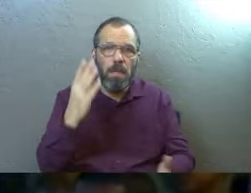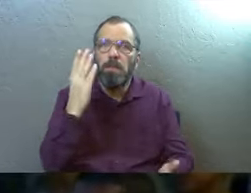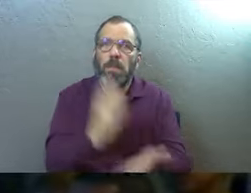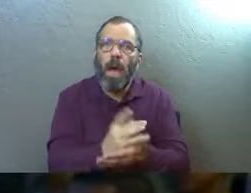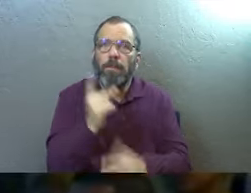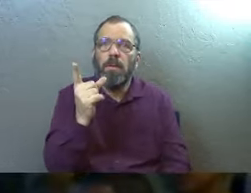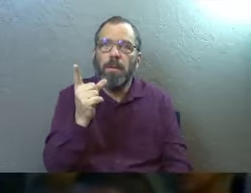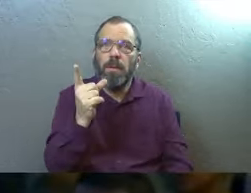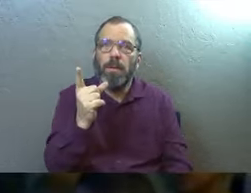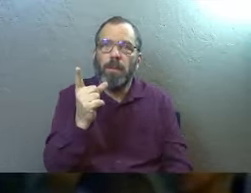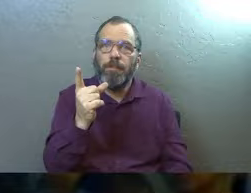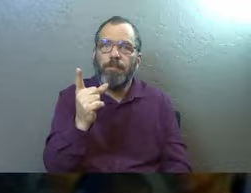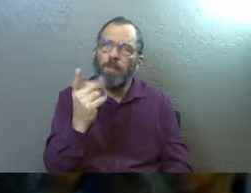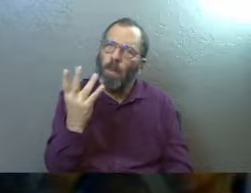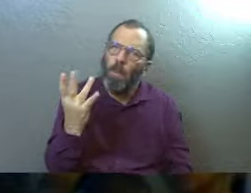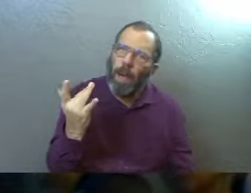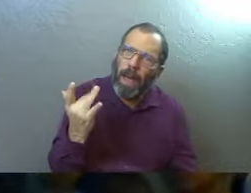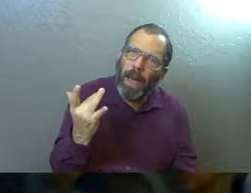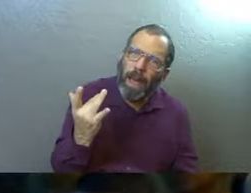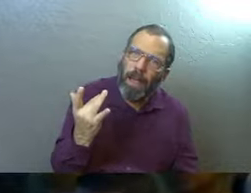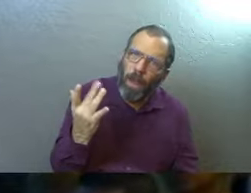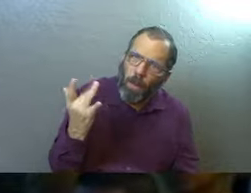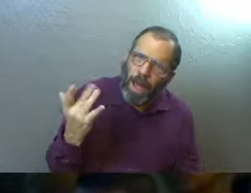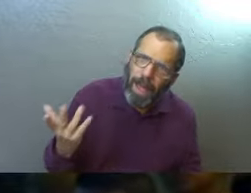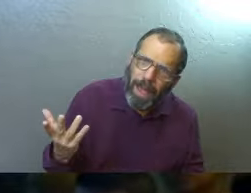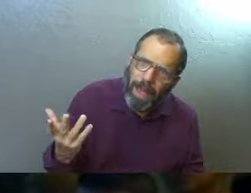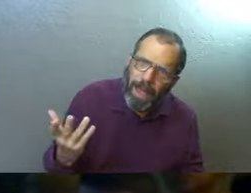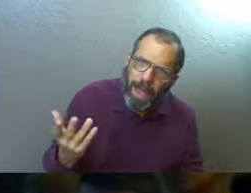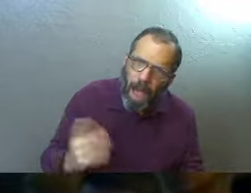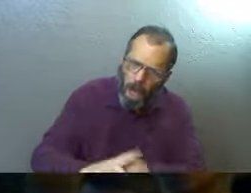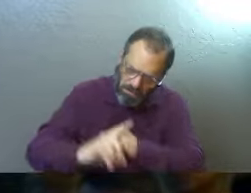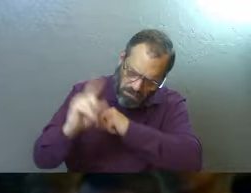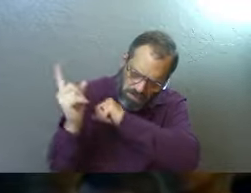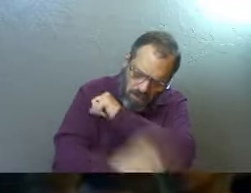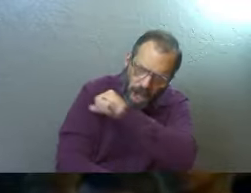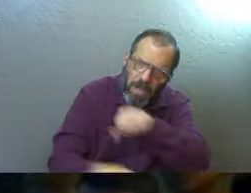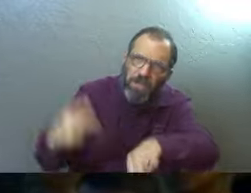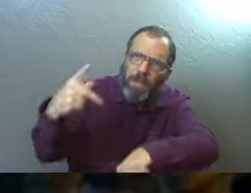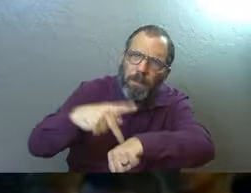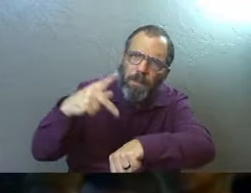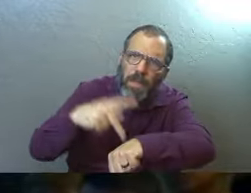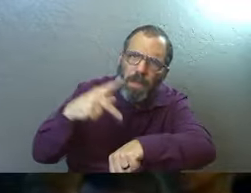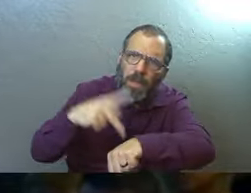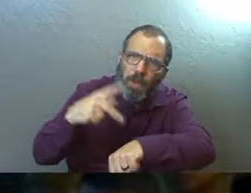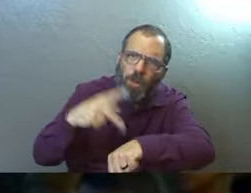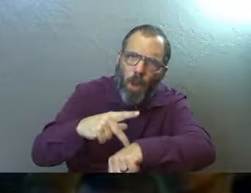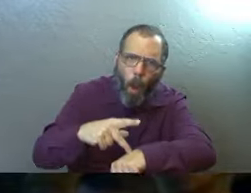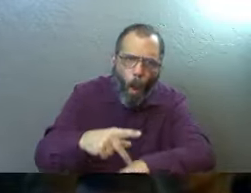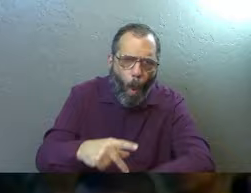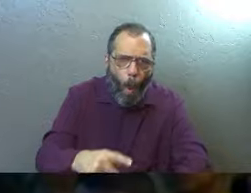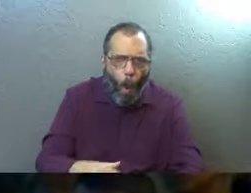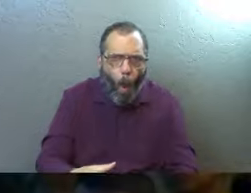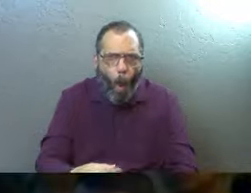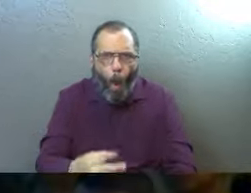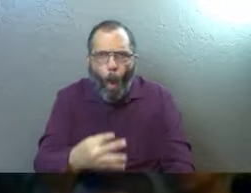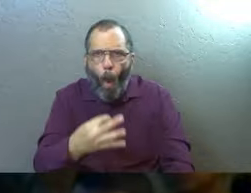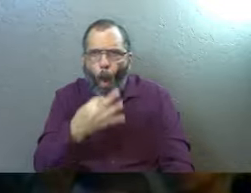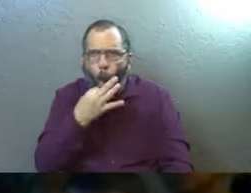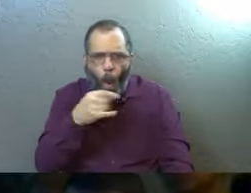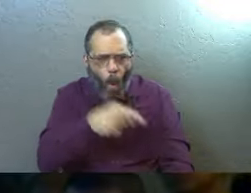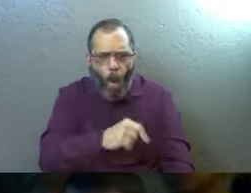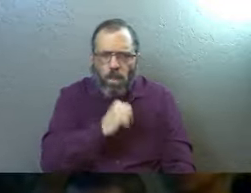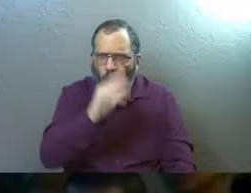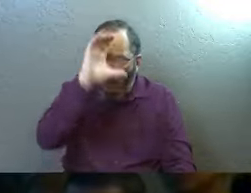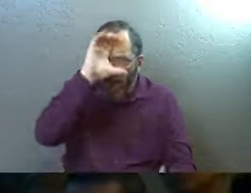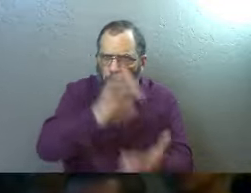doing. Why? Why? Is he punishing Peter because how dare he not